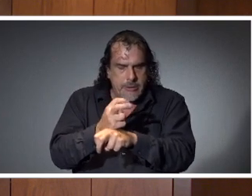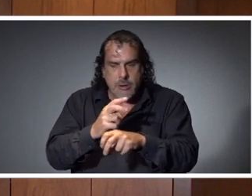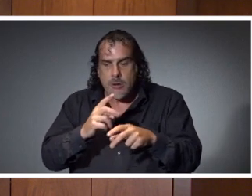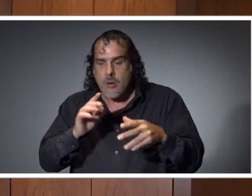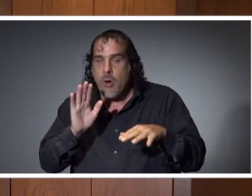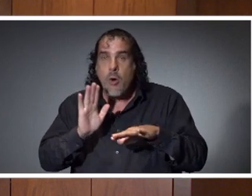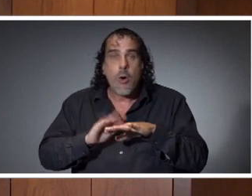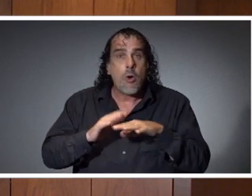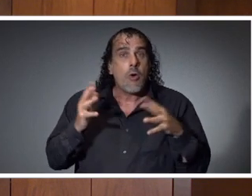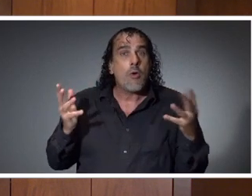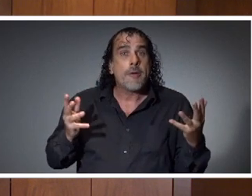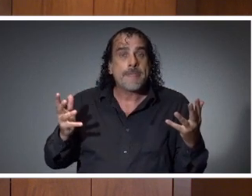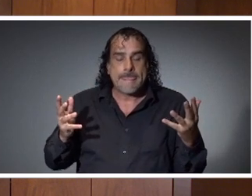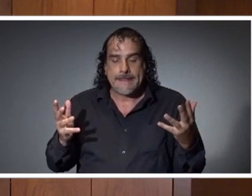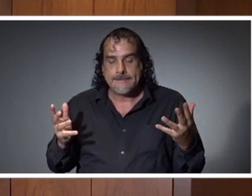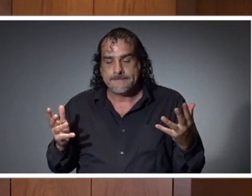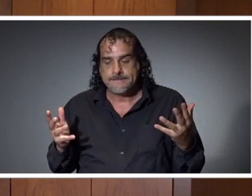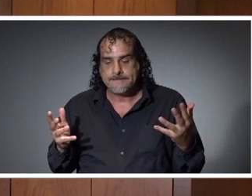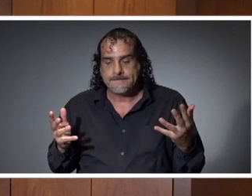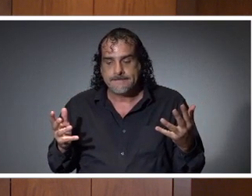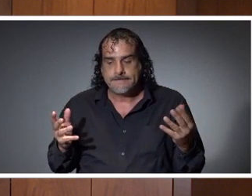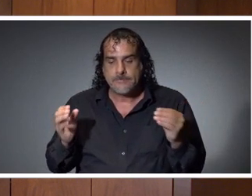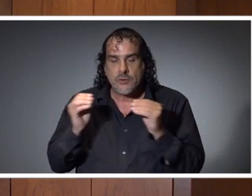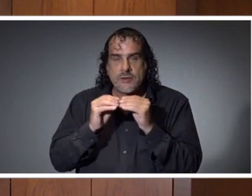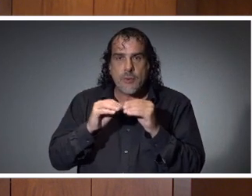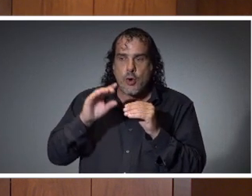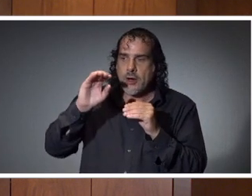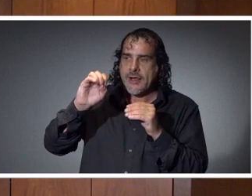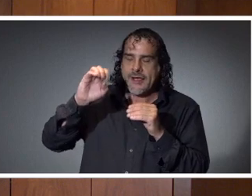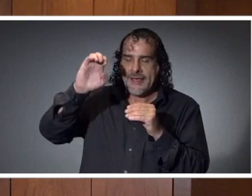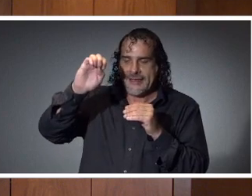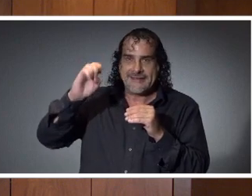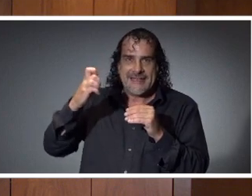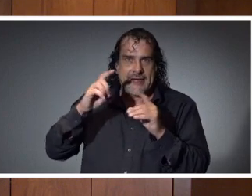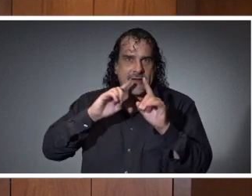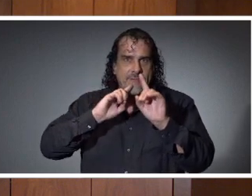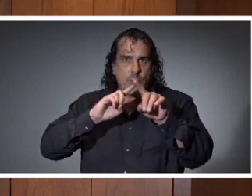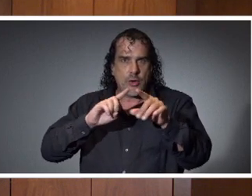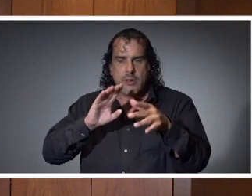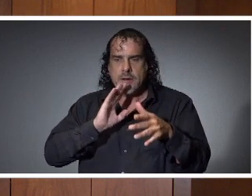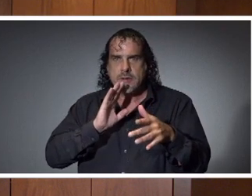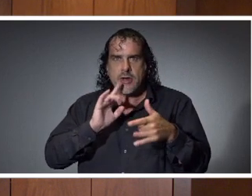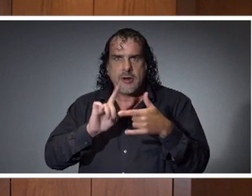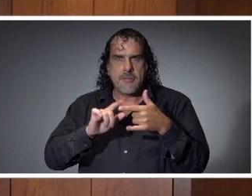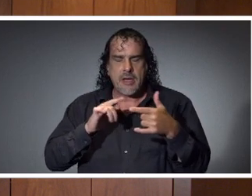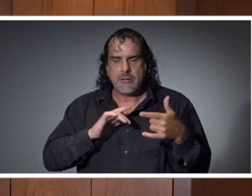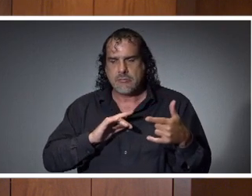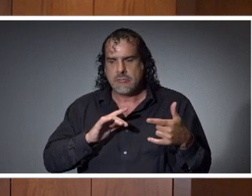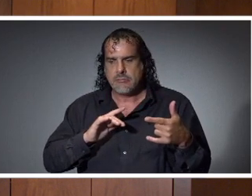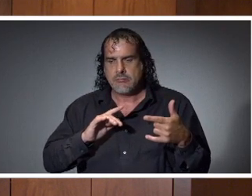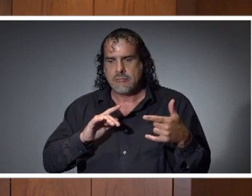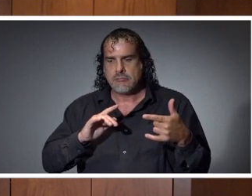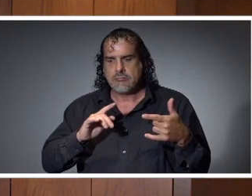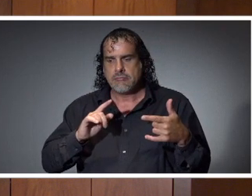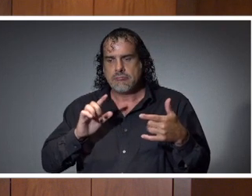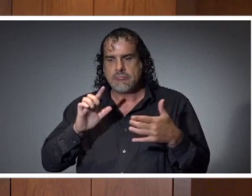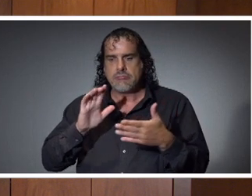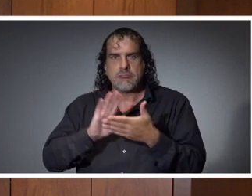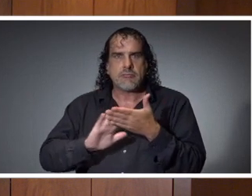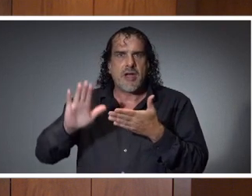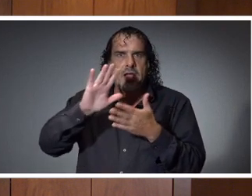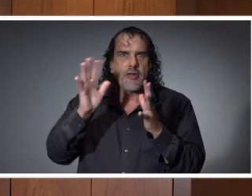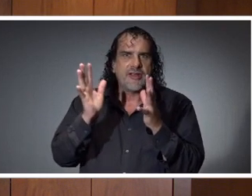on additional executive order with respect to the larger venues on